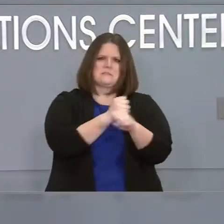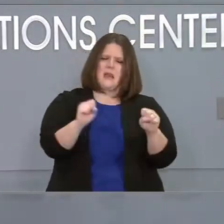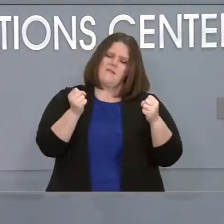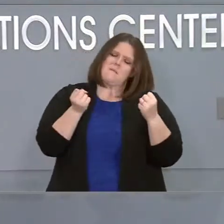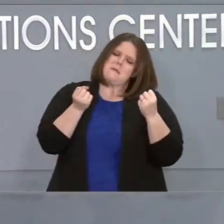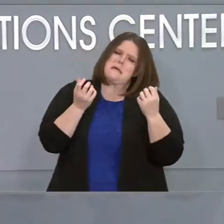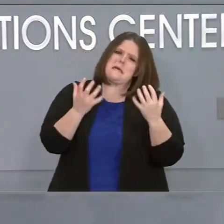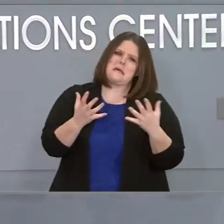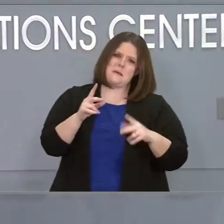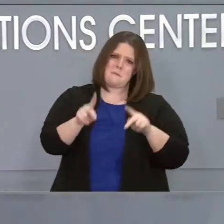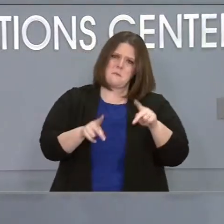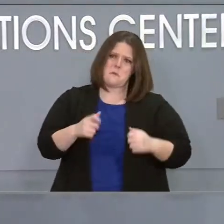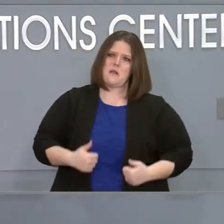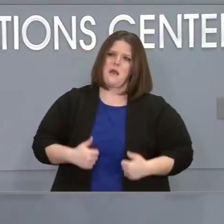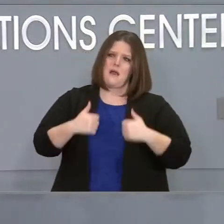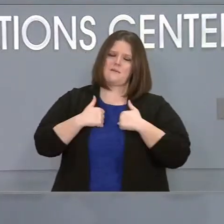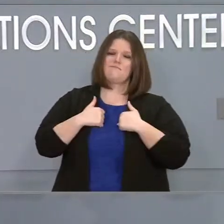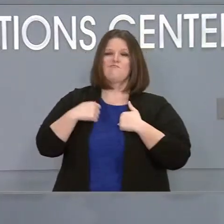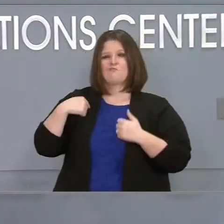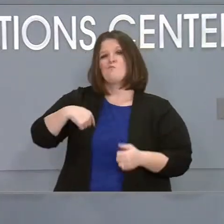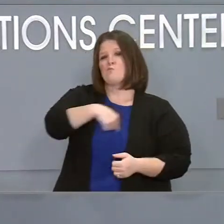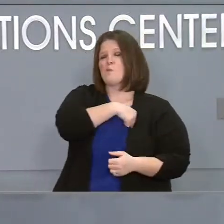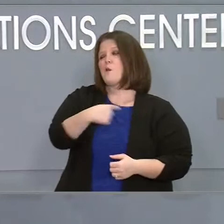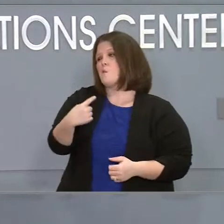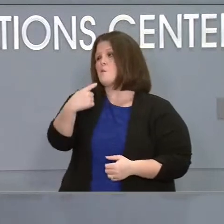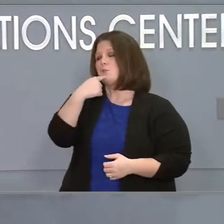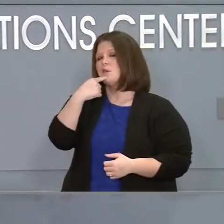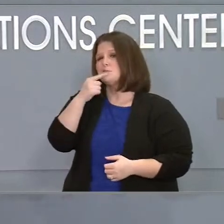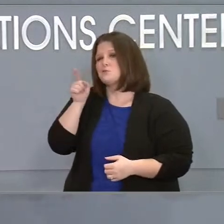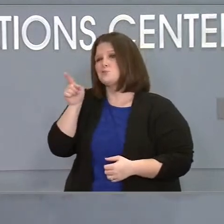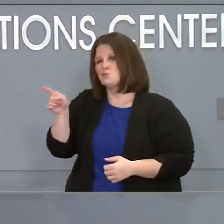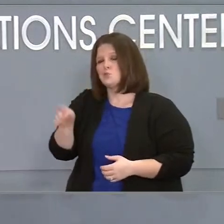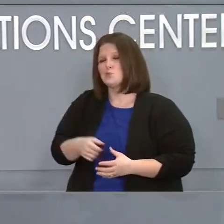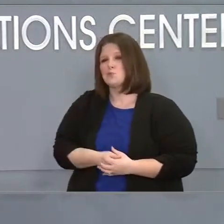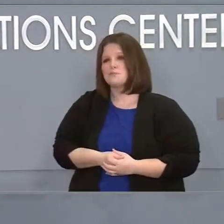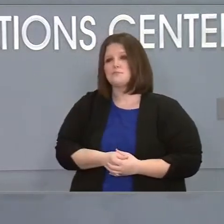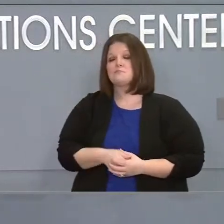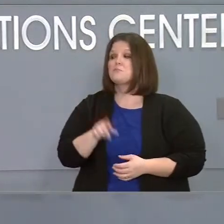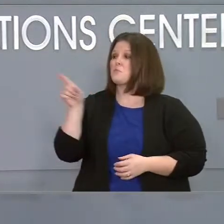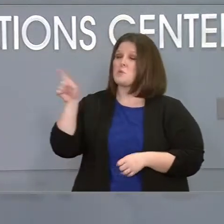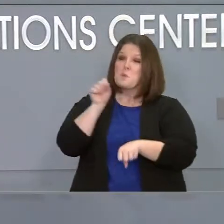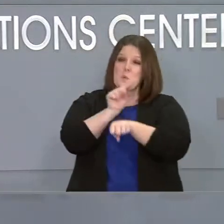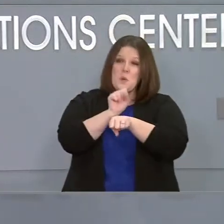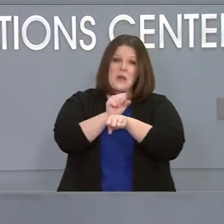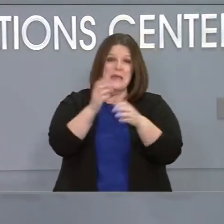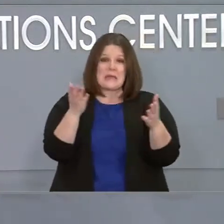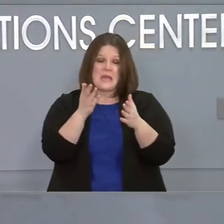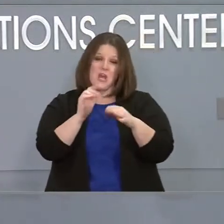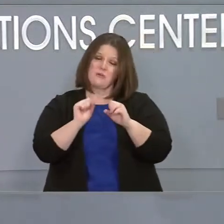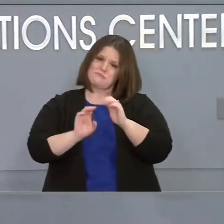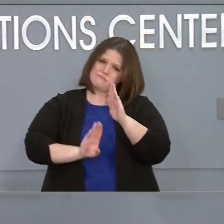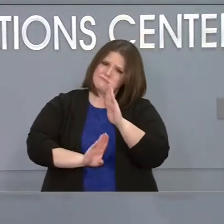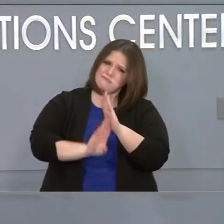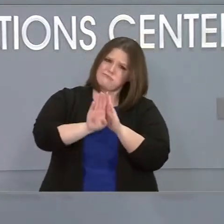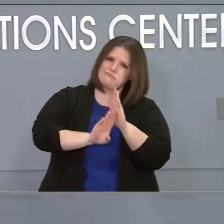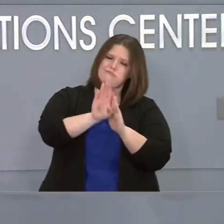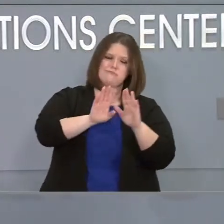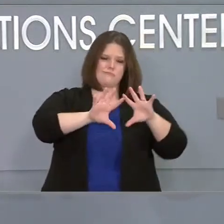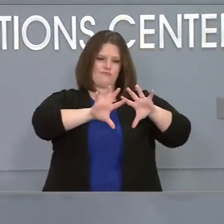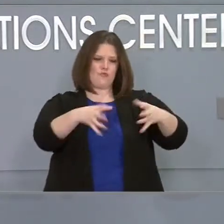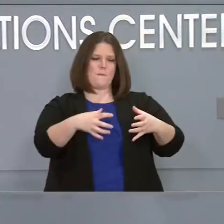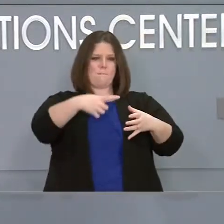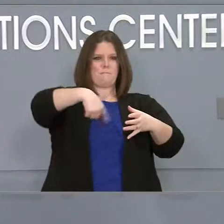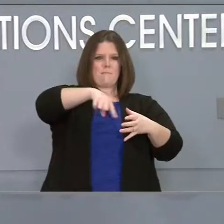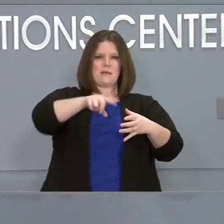to miss you. Part of your good work at the Department of Health and Human Services has been building a first-rate team of experts